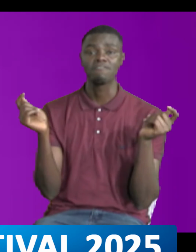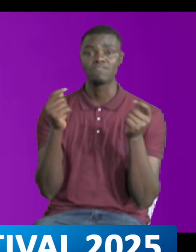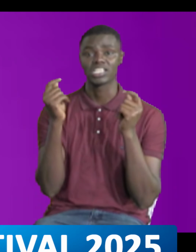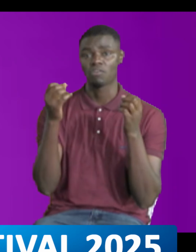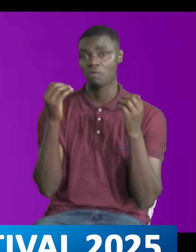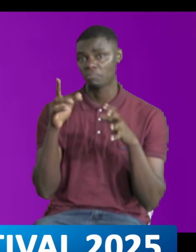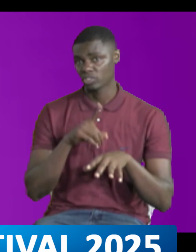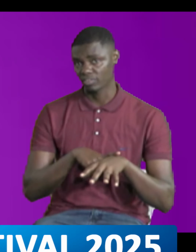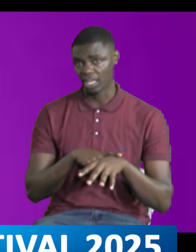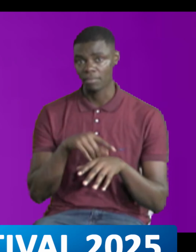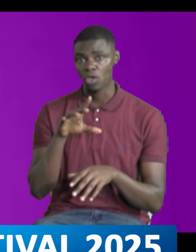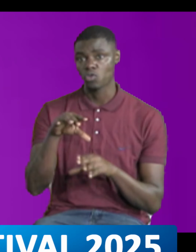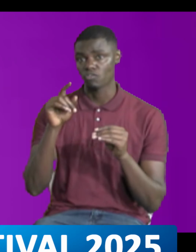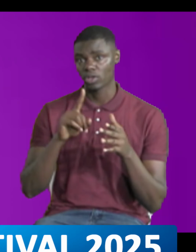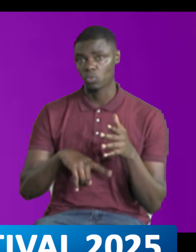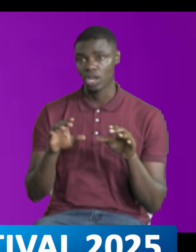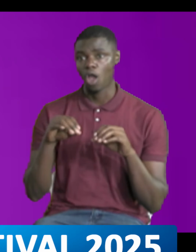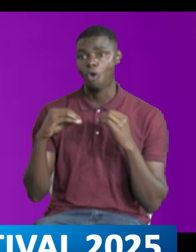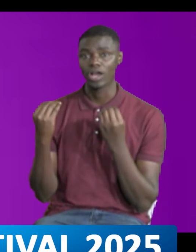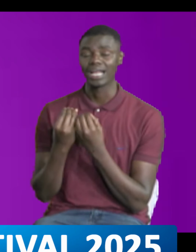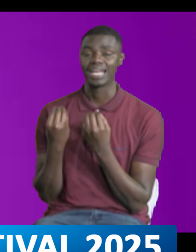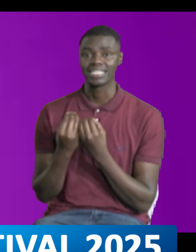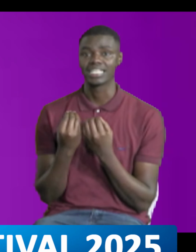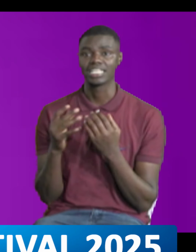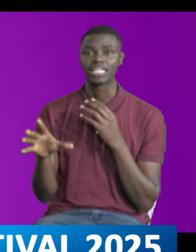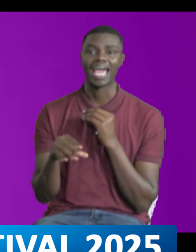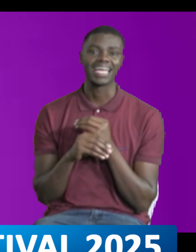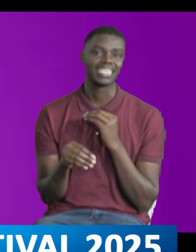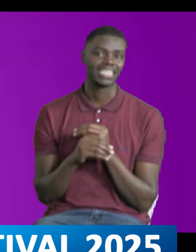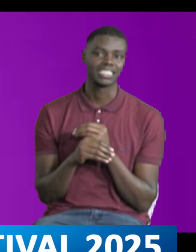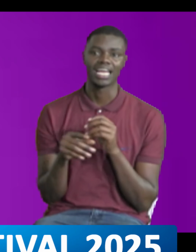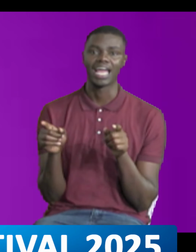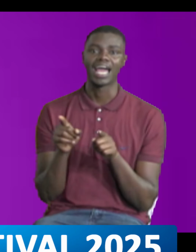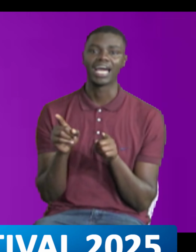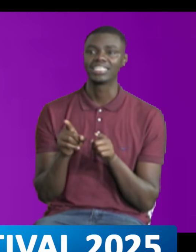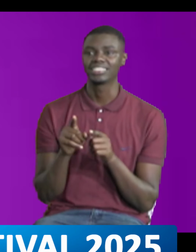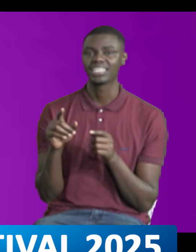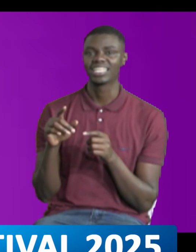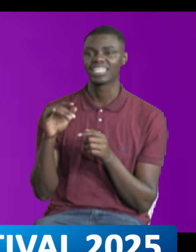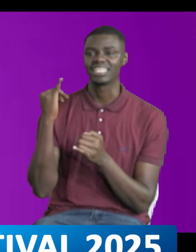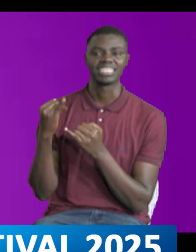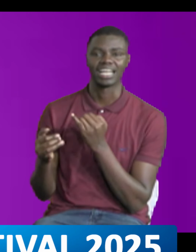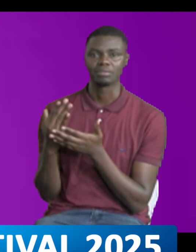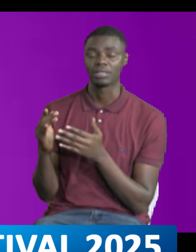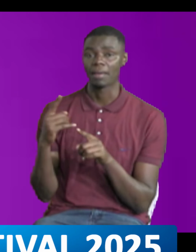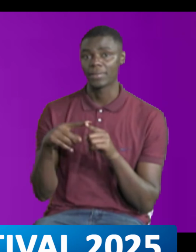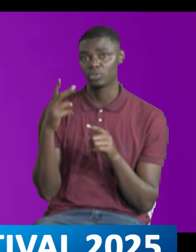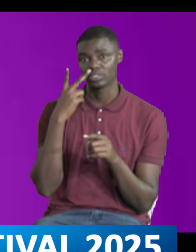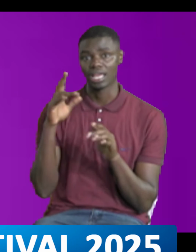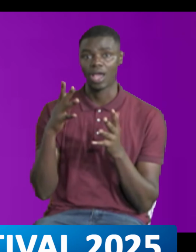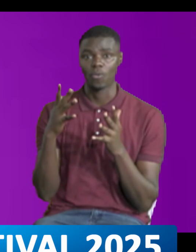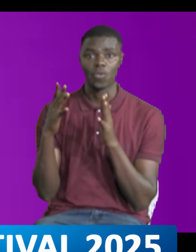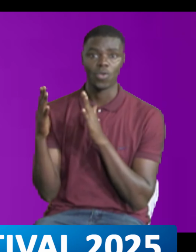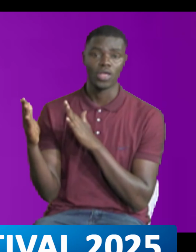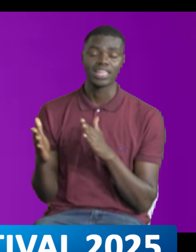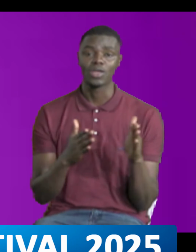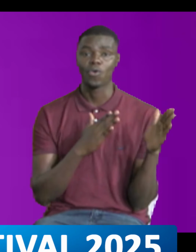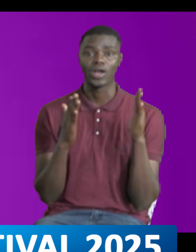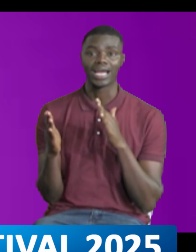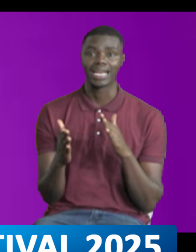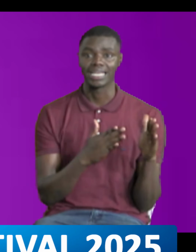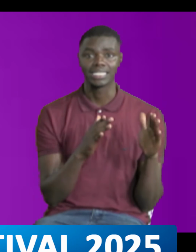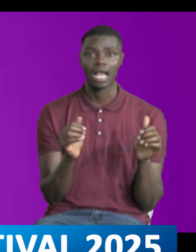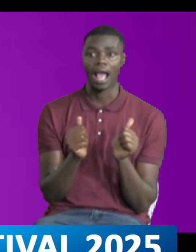of the time you find organizers just adding it as a by the way, but when you look at how the organizing